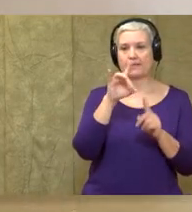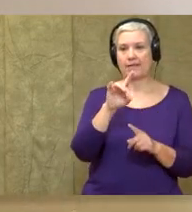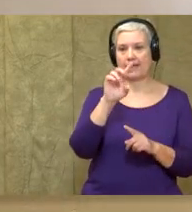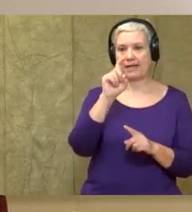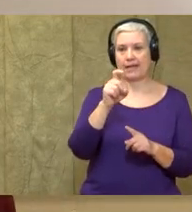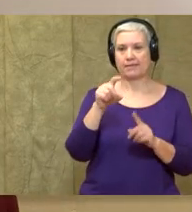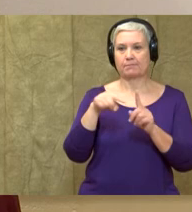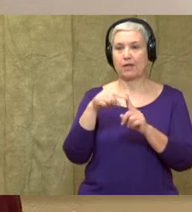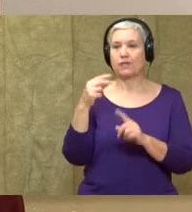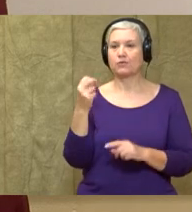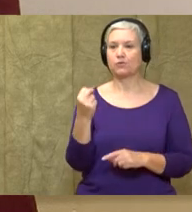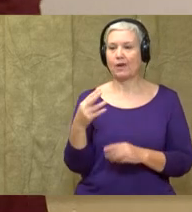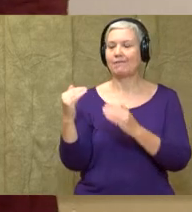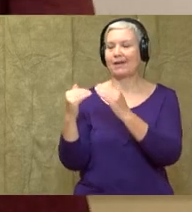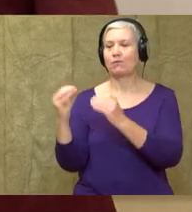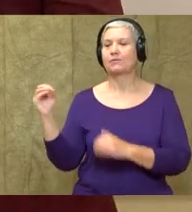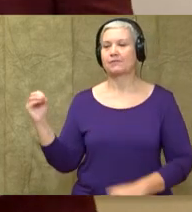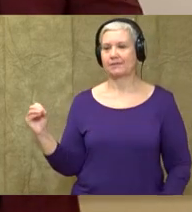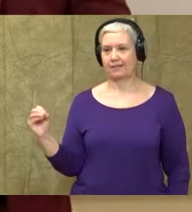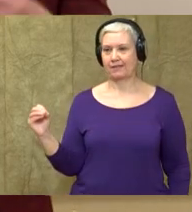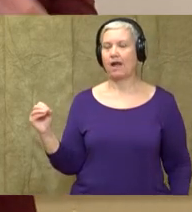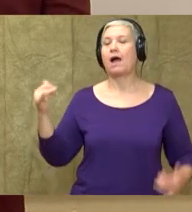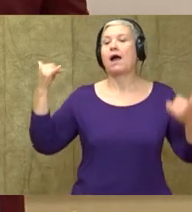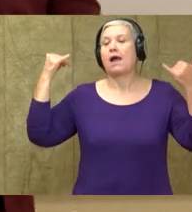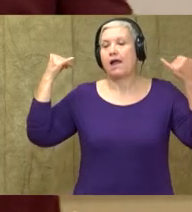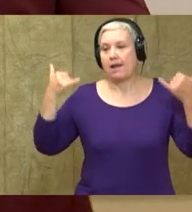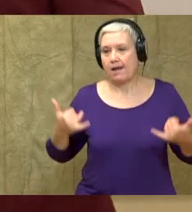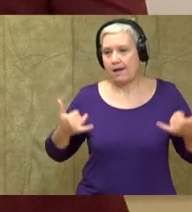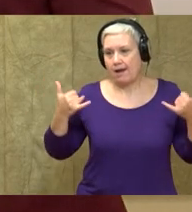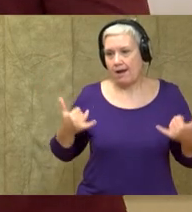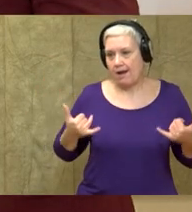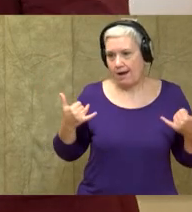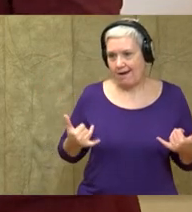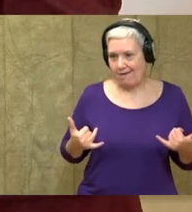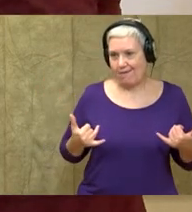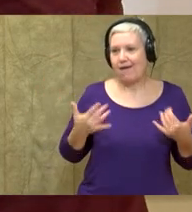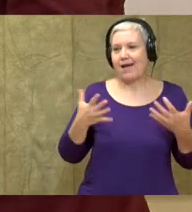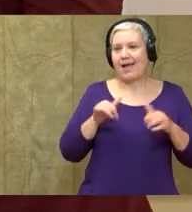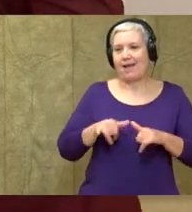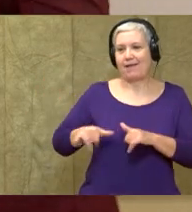plus 12 is now equal to 0. Now I have something in standard form